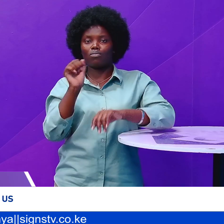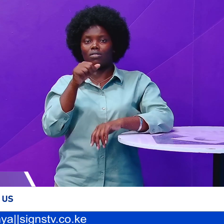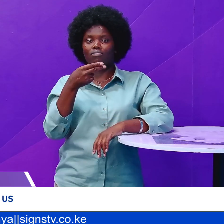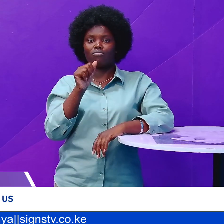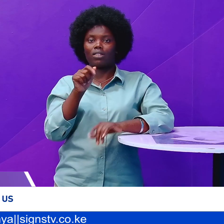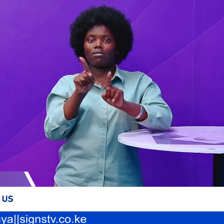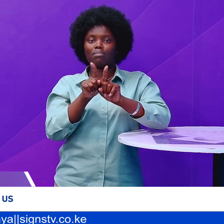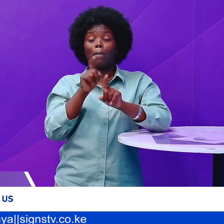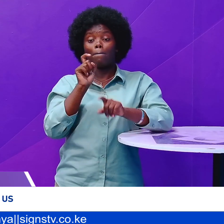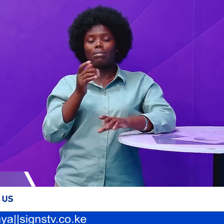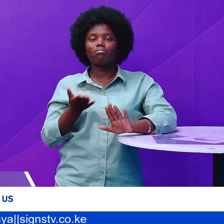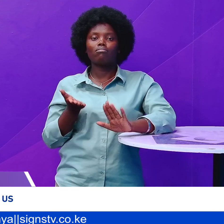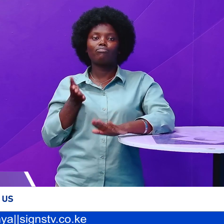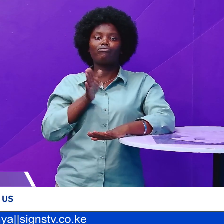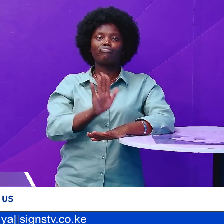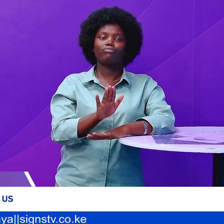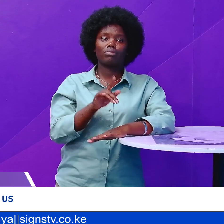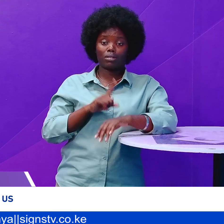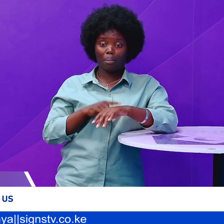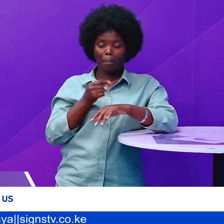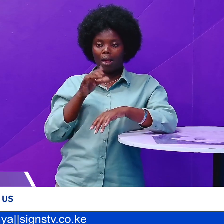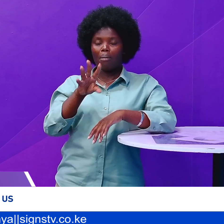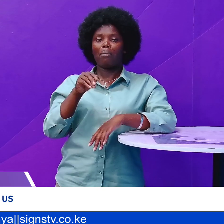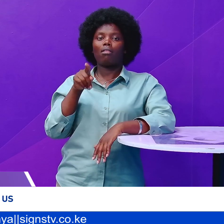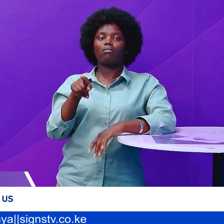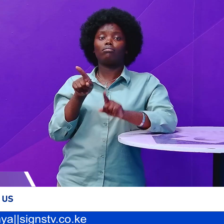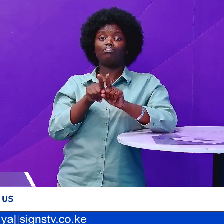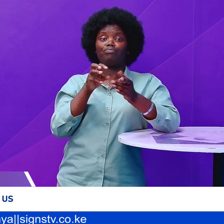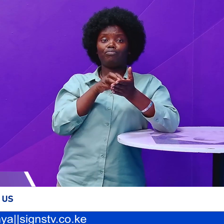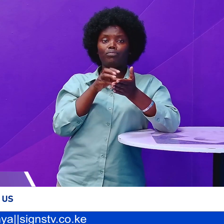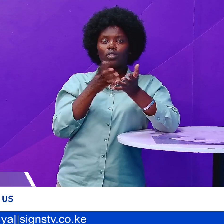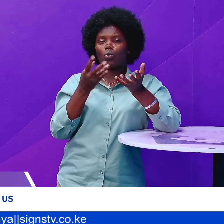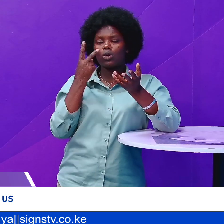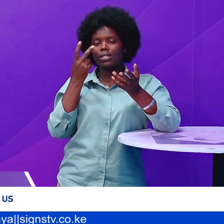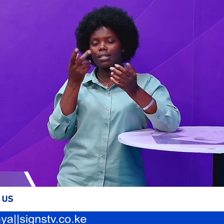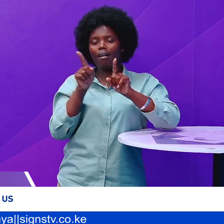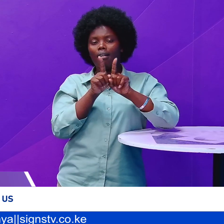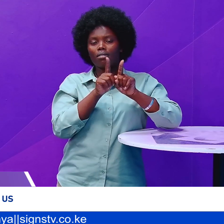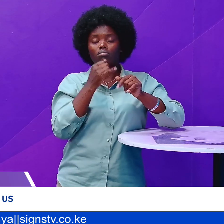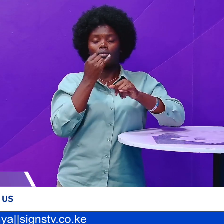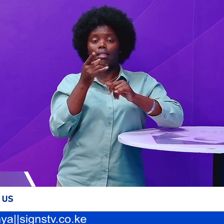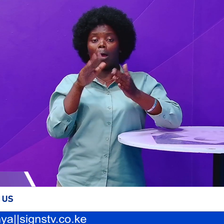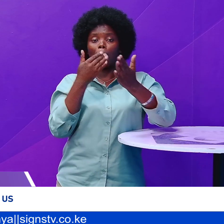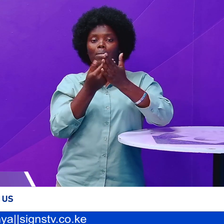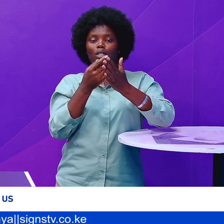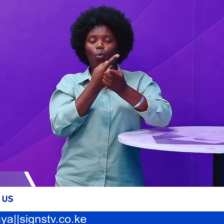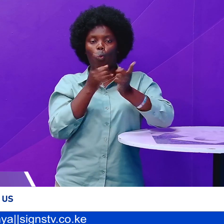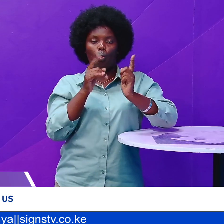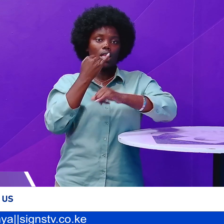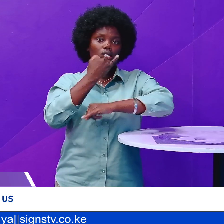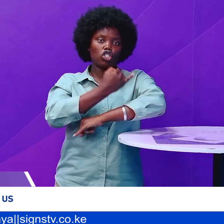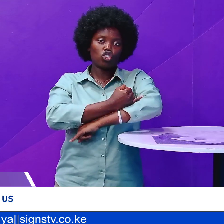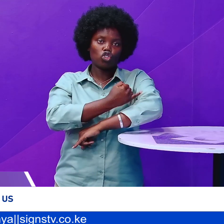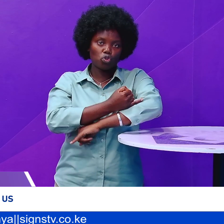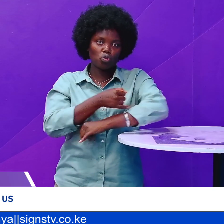improve healthcare services. Ruto added that funds unlawfully obtained from the SHA must